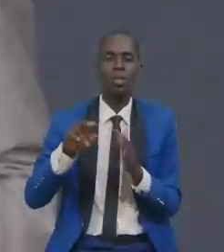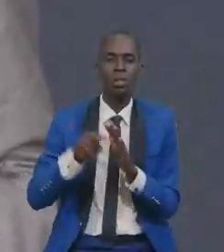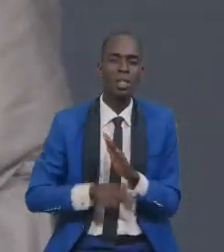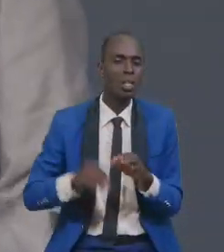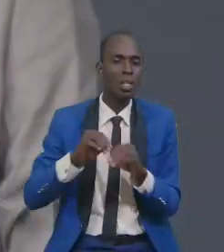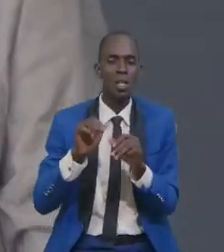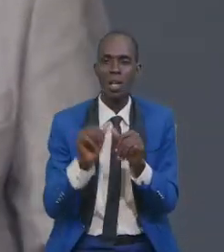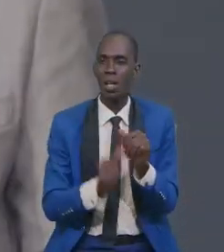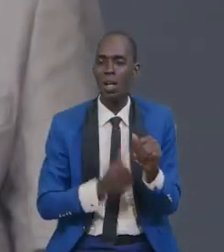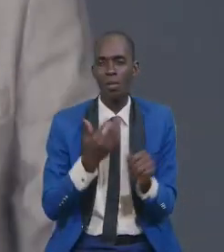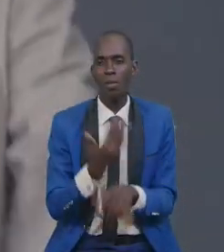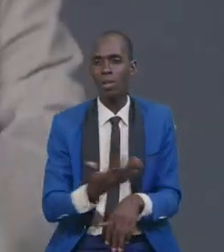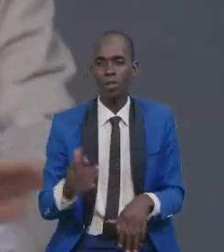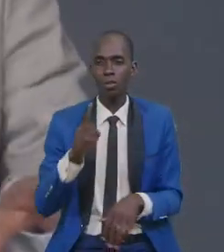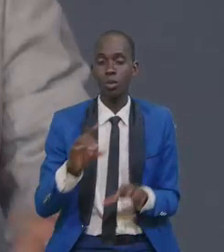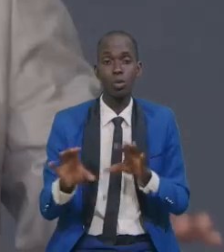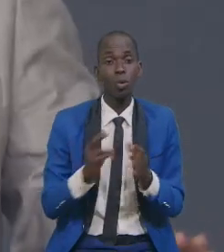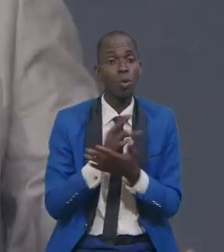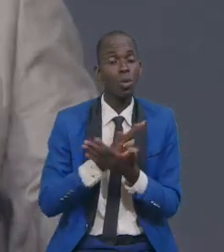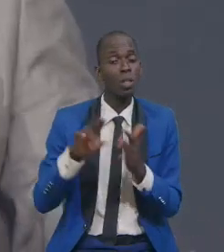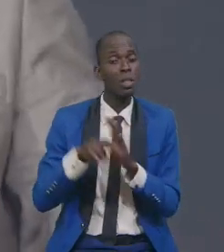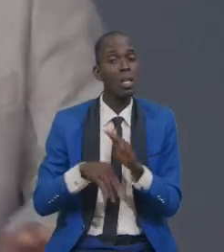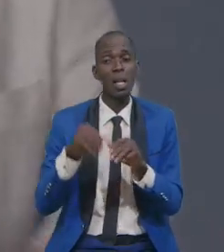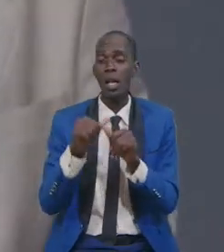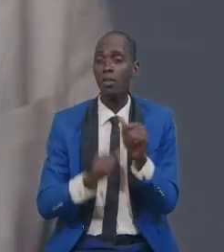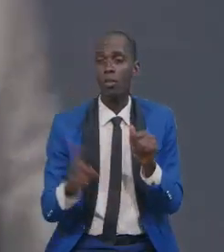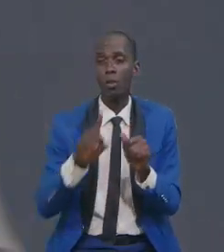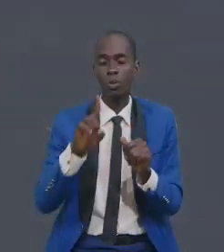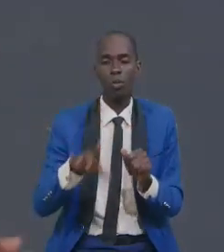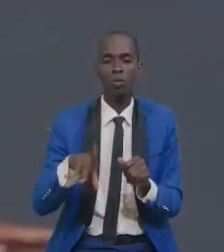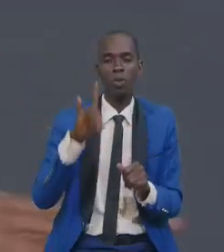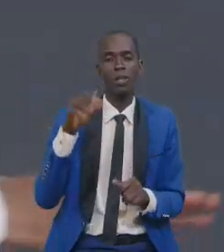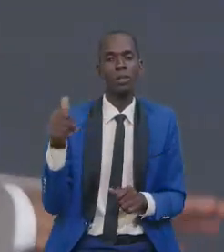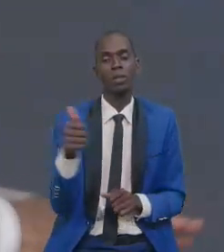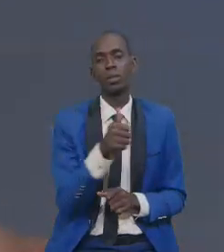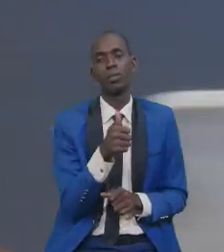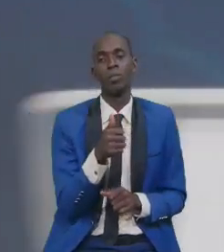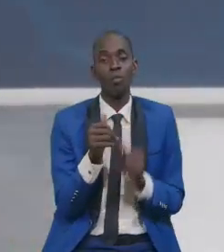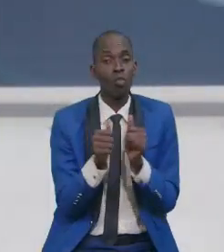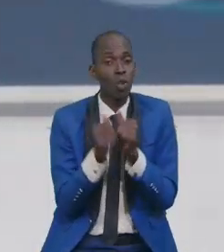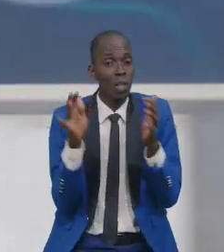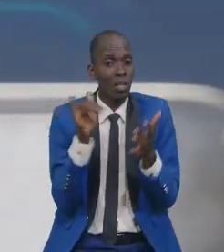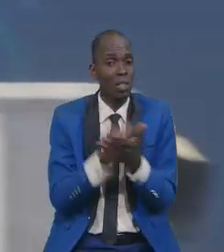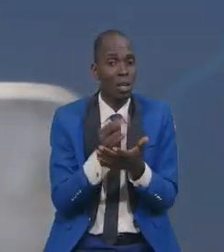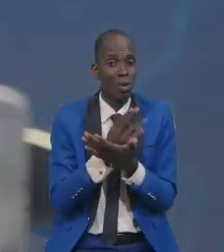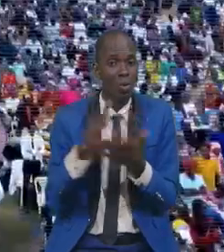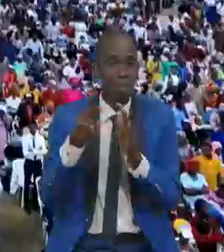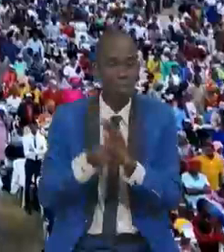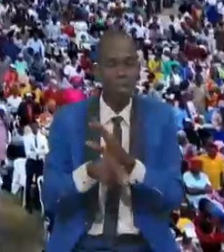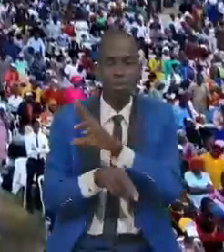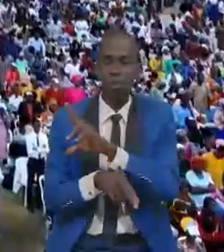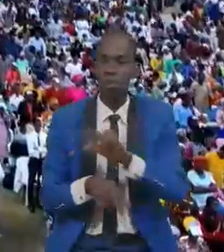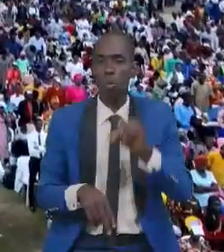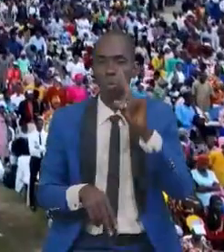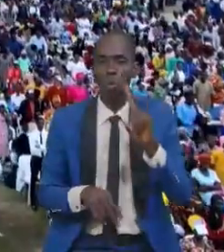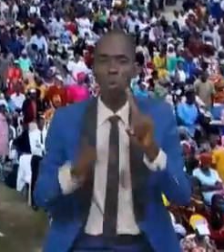everything you do. Holiness everywhere you find yourself. Without that holiness, no man shall